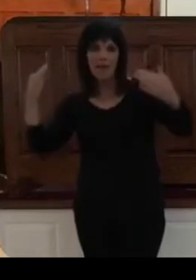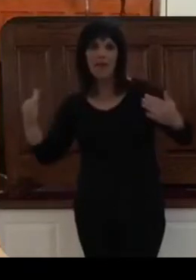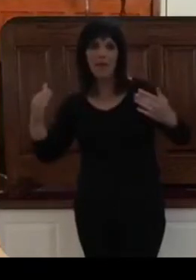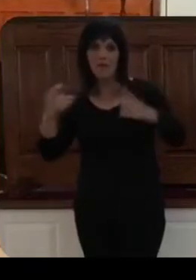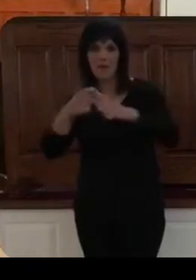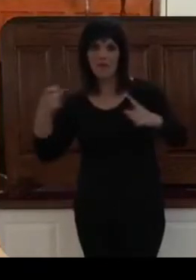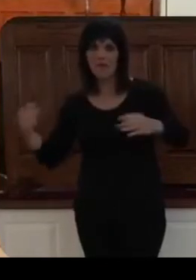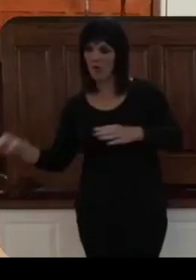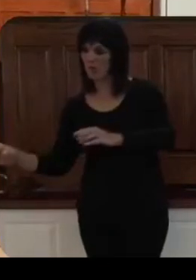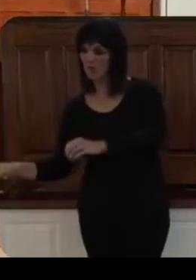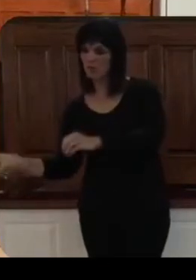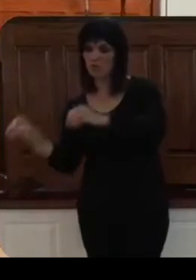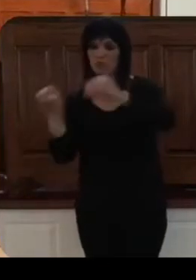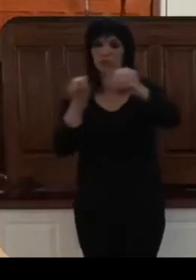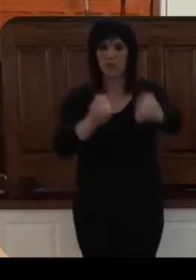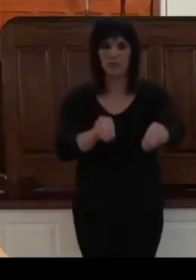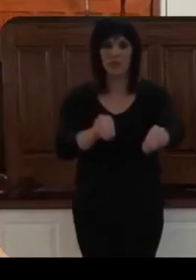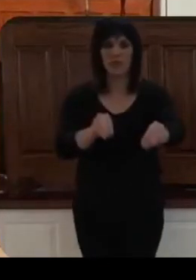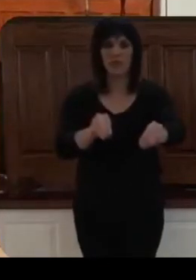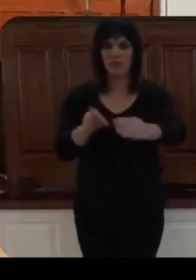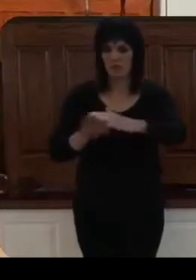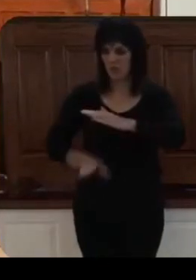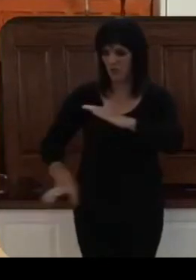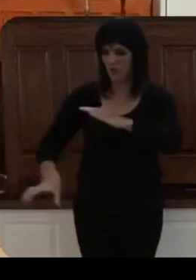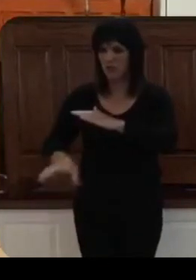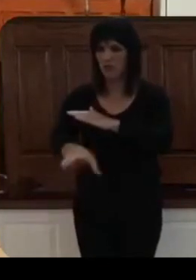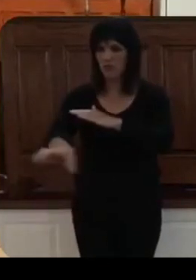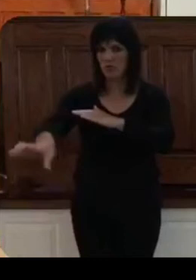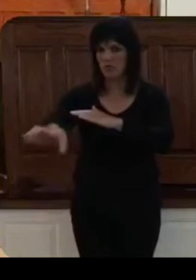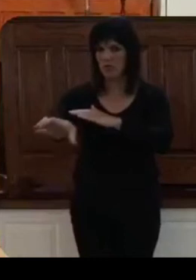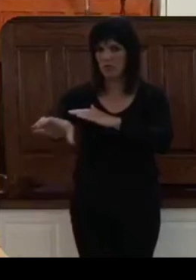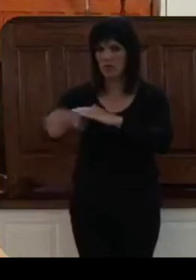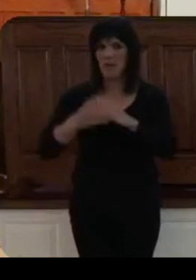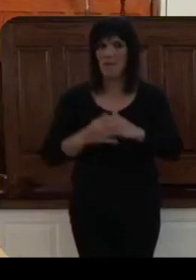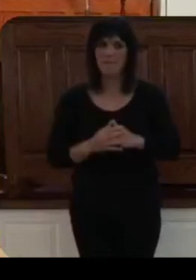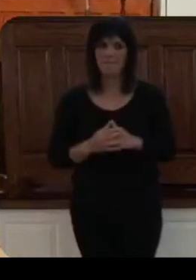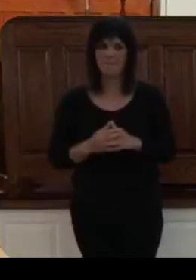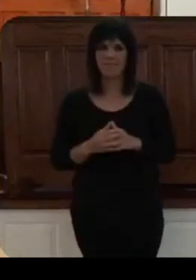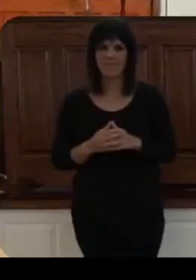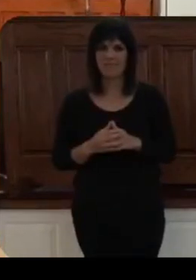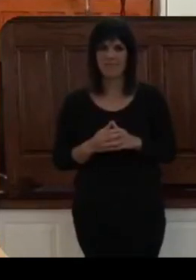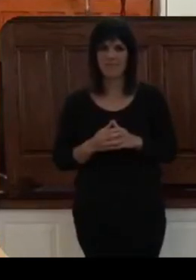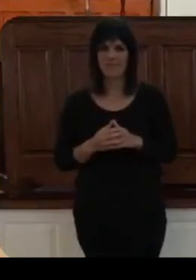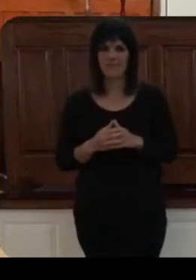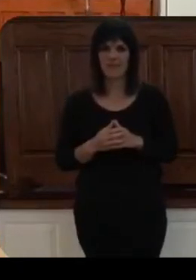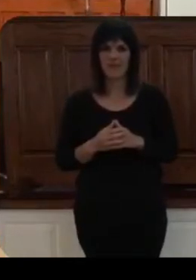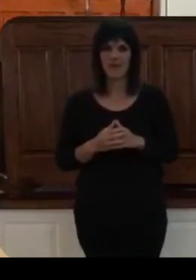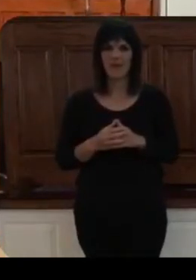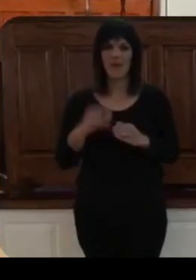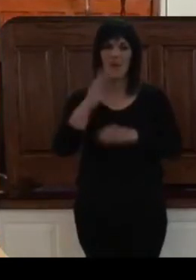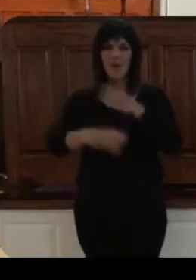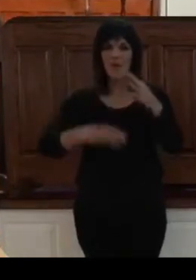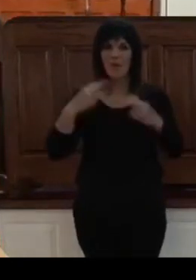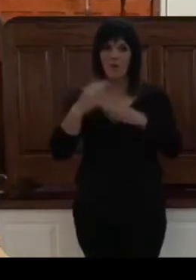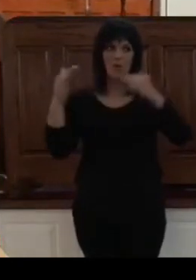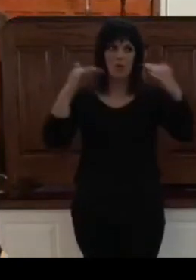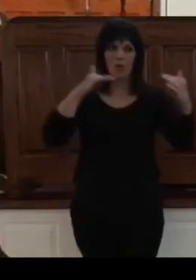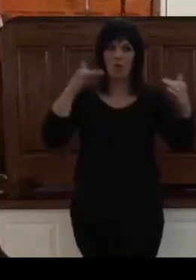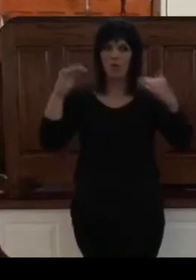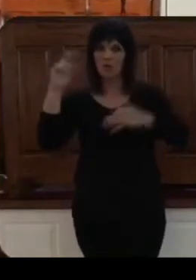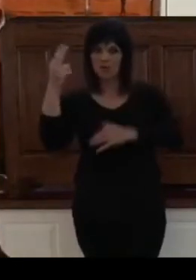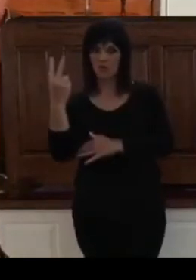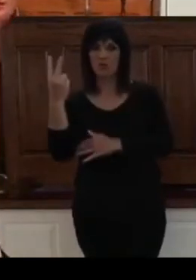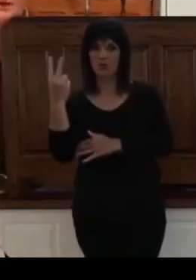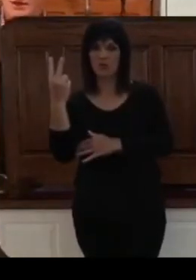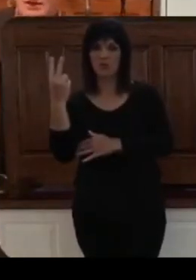across and pursuing. Right? Trenches were that. You got that picture in your mind. Some of these things are a trench. World War II, if you've studied anything about World